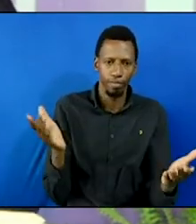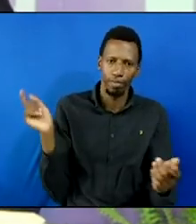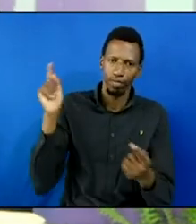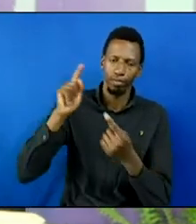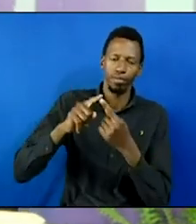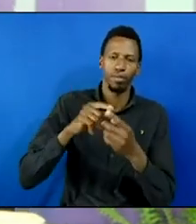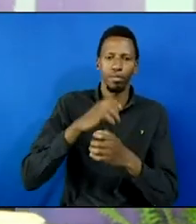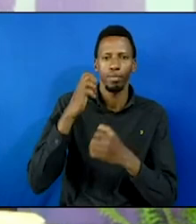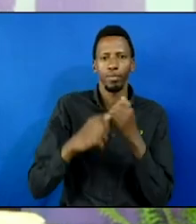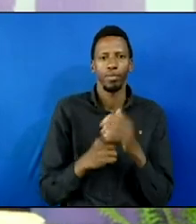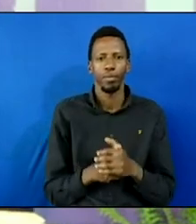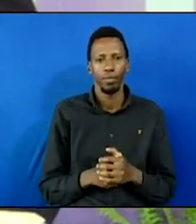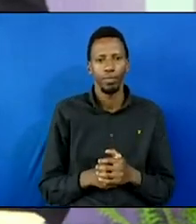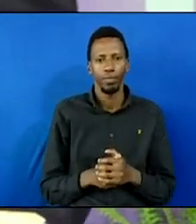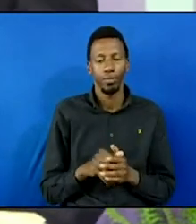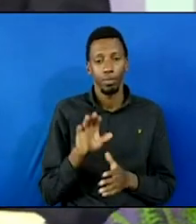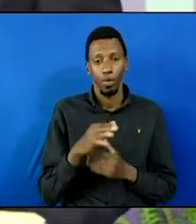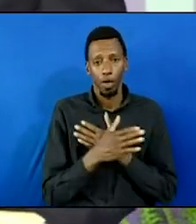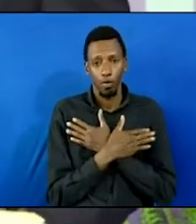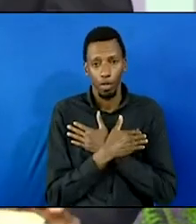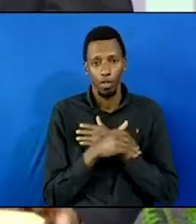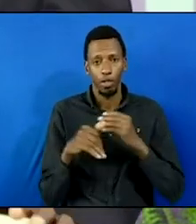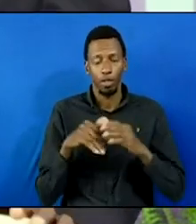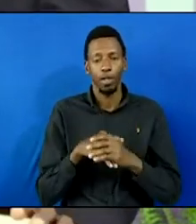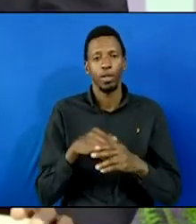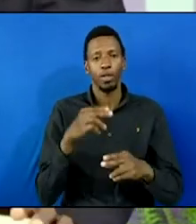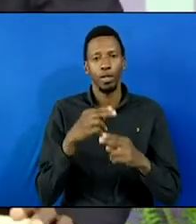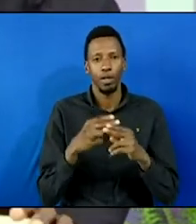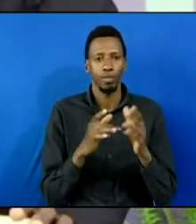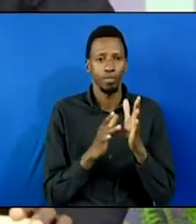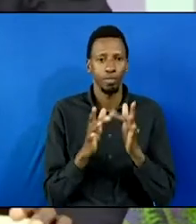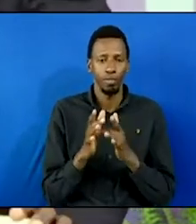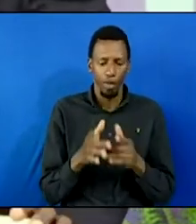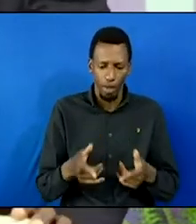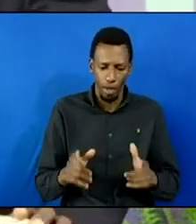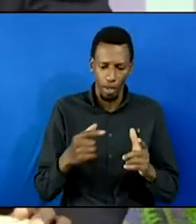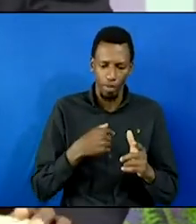Our friends, in the name of Jesus, allow me to observe